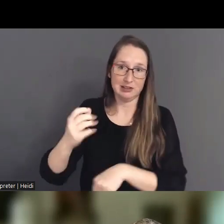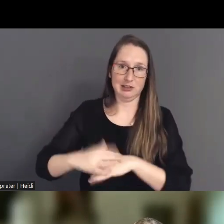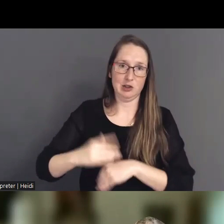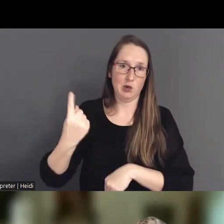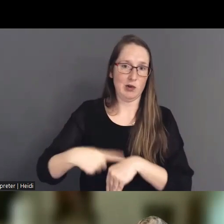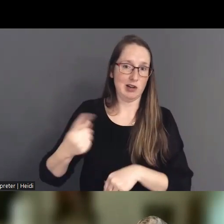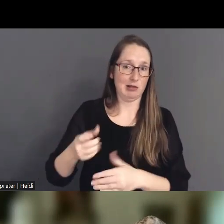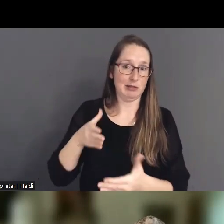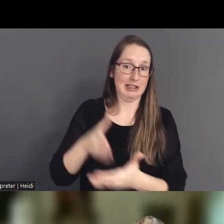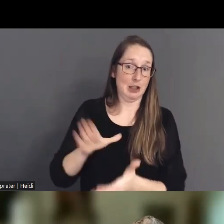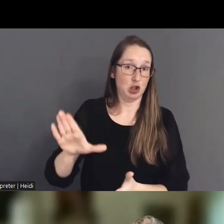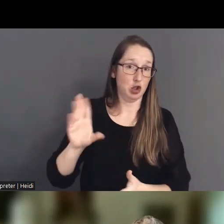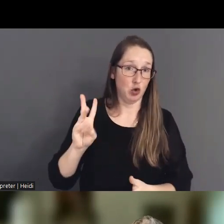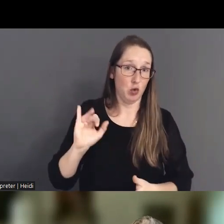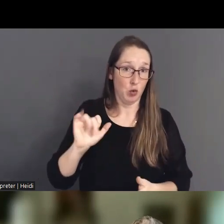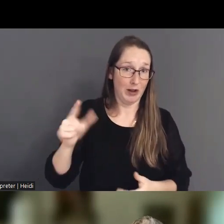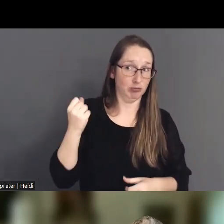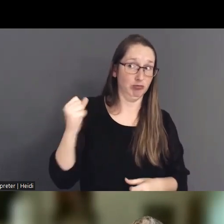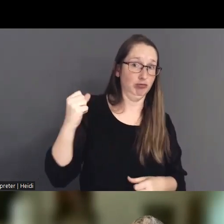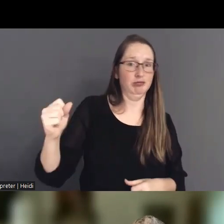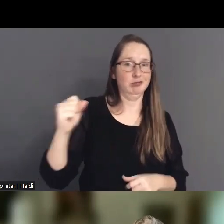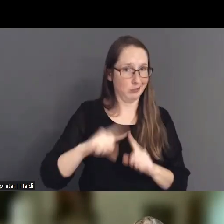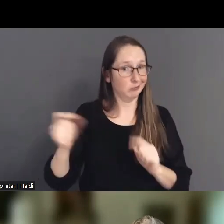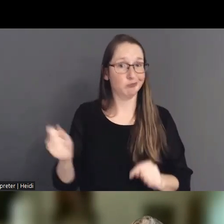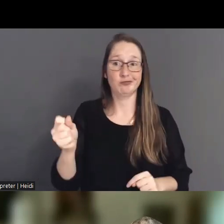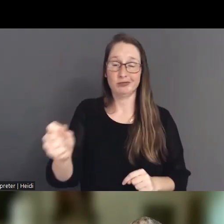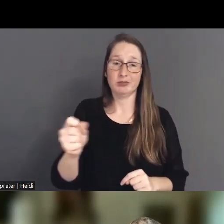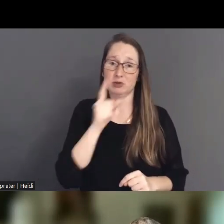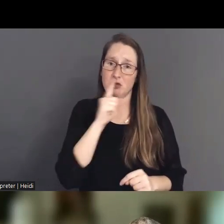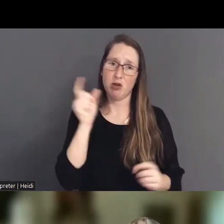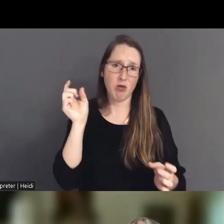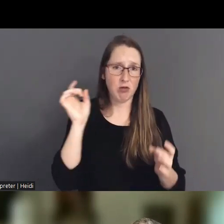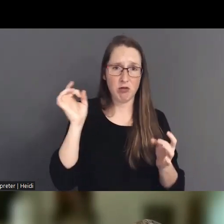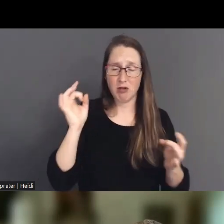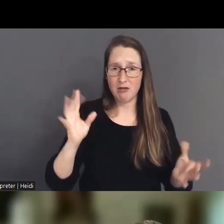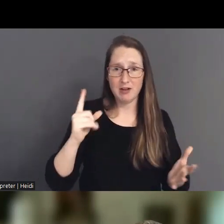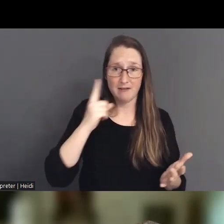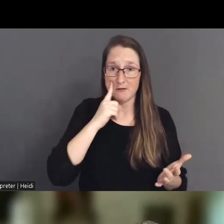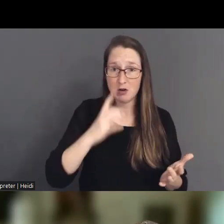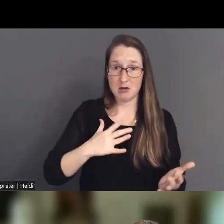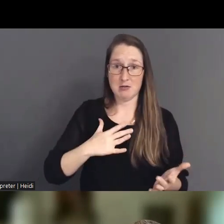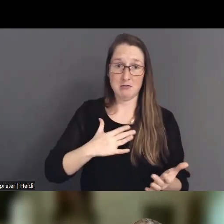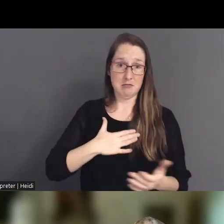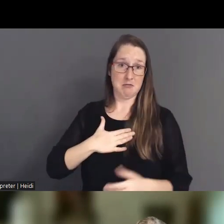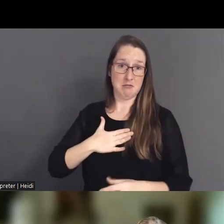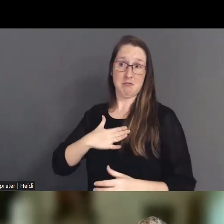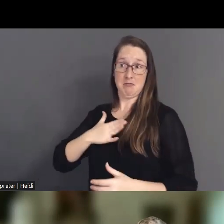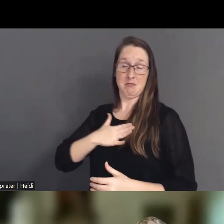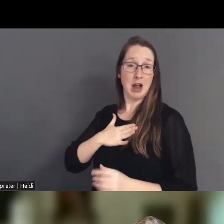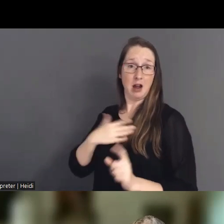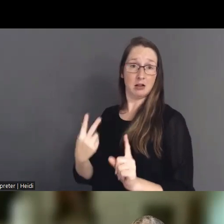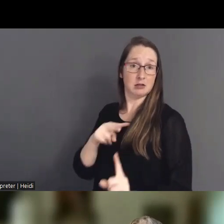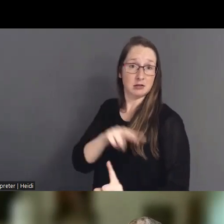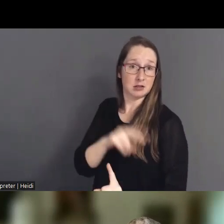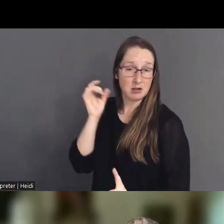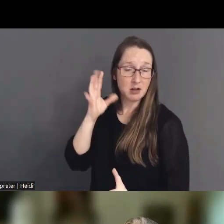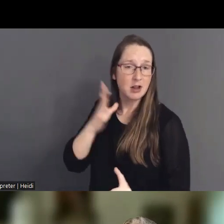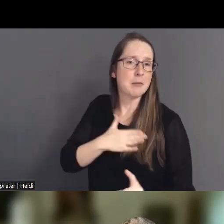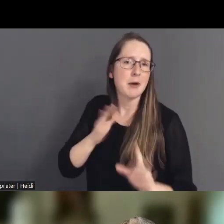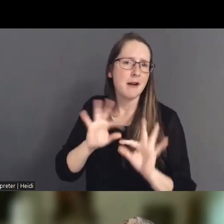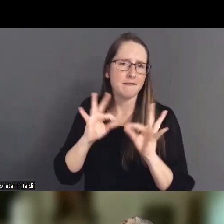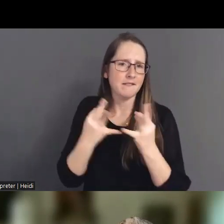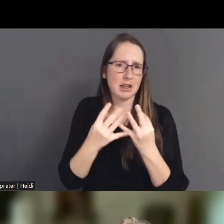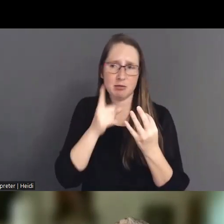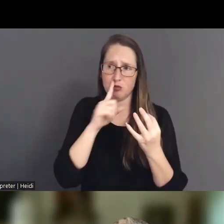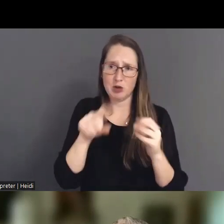her will. It was really horrific for myself. And my family fell